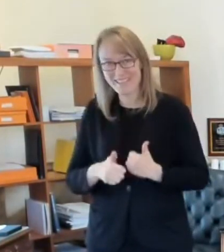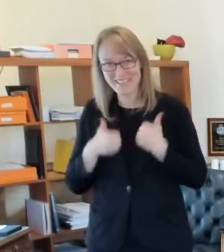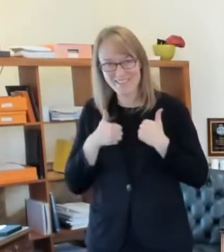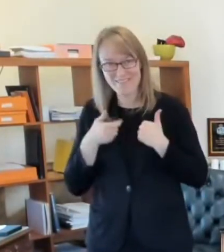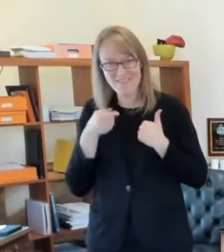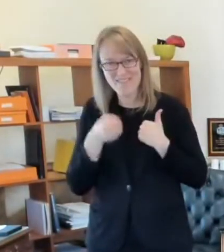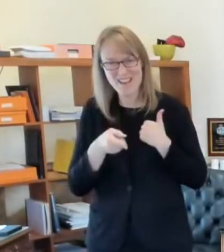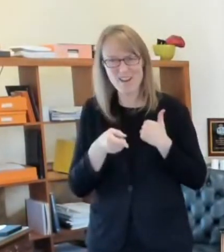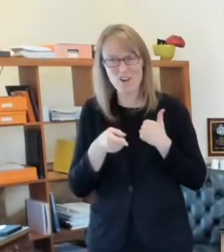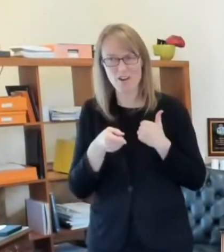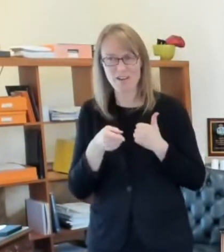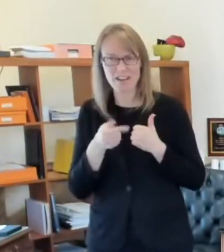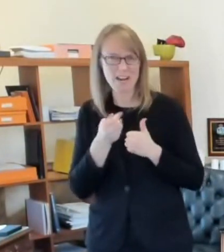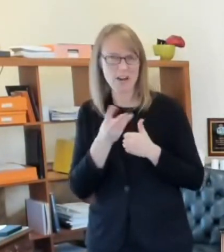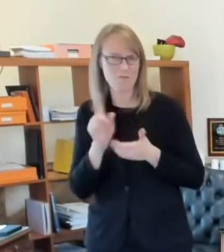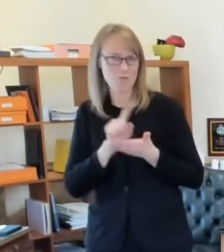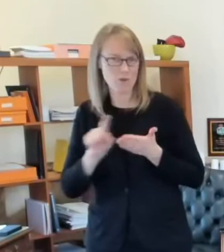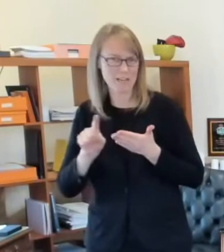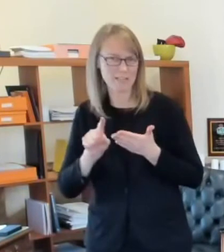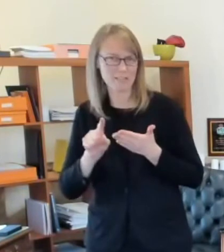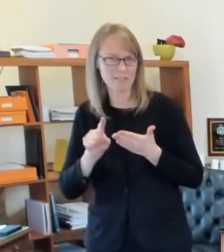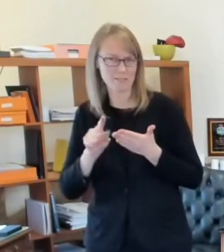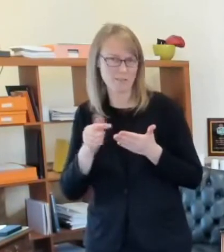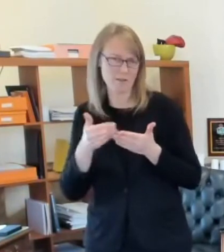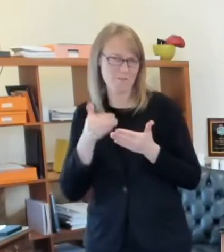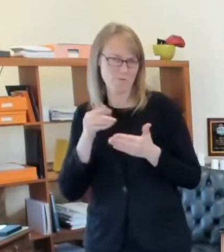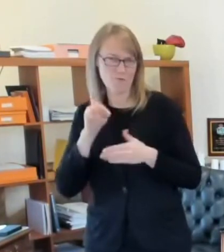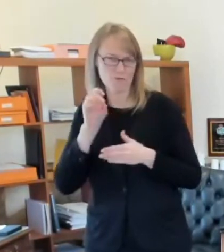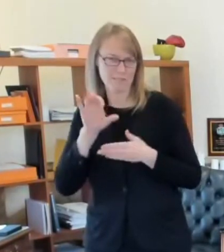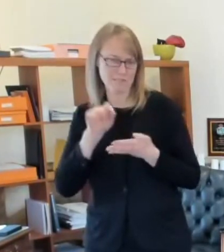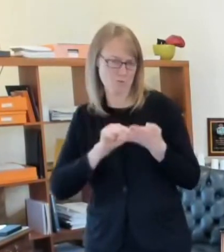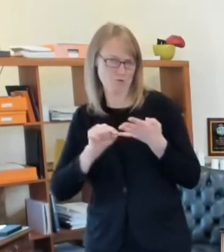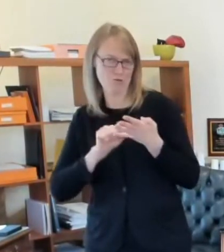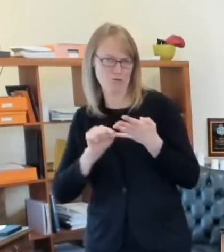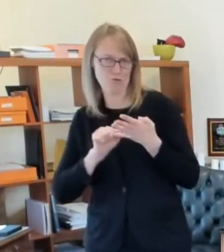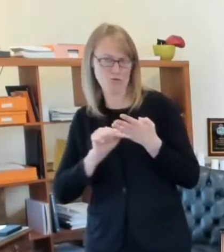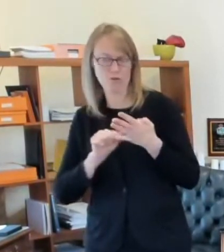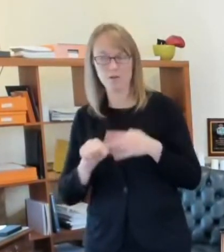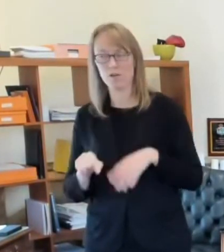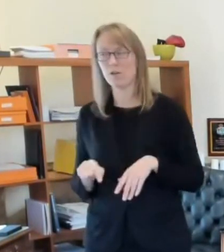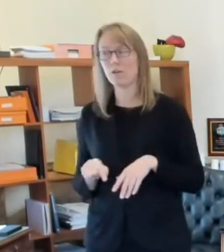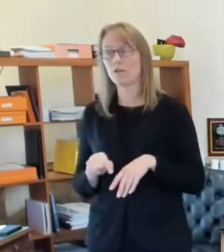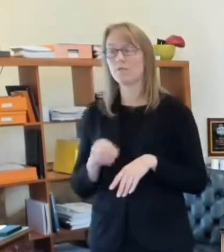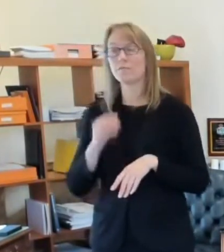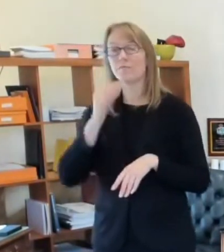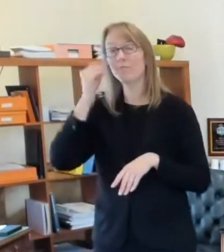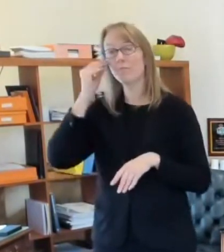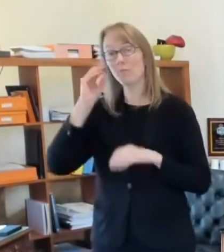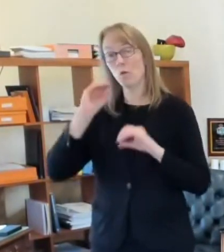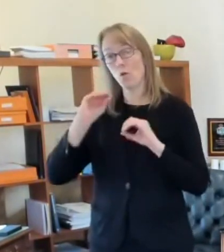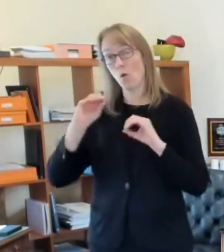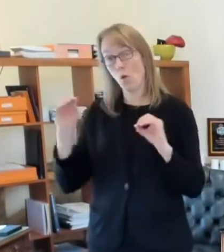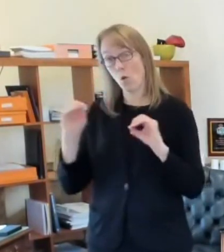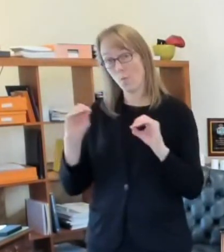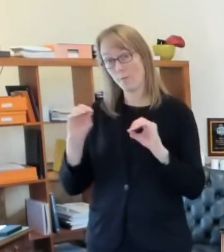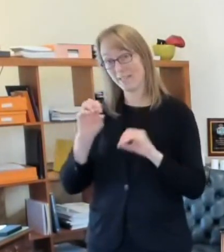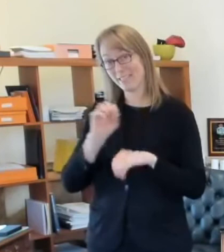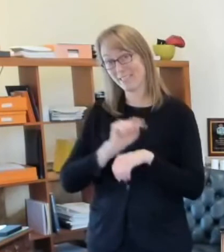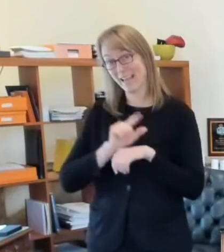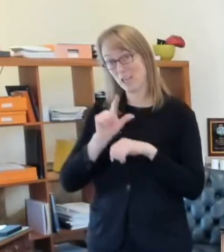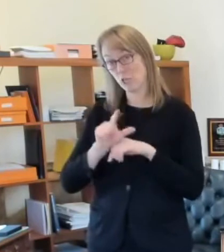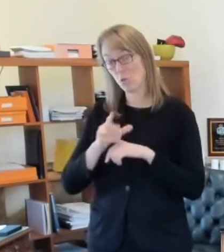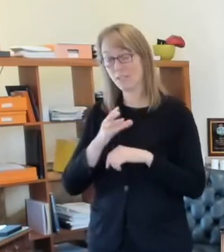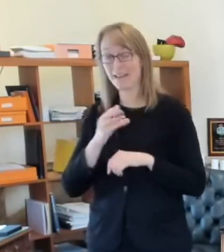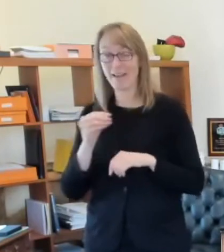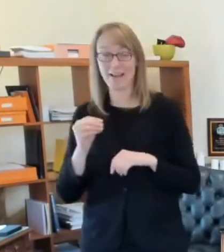our Homeless Services Division working with the Continuum of Care. They have a list of homeless folks, and